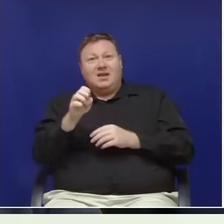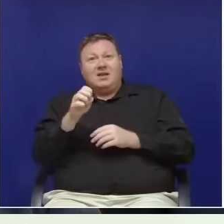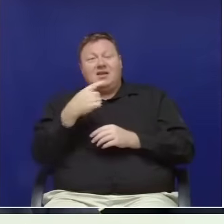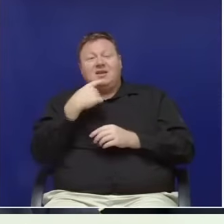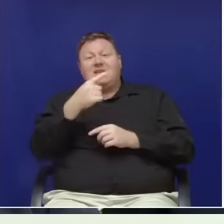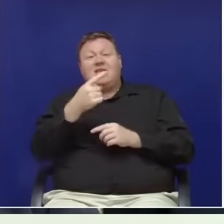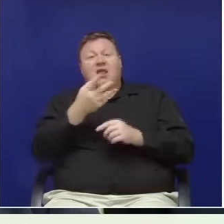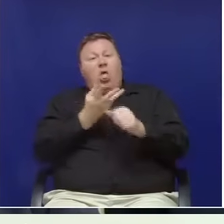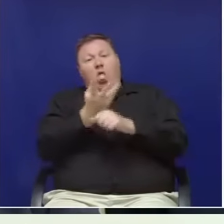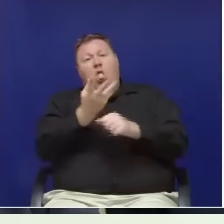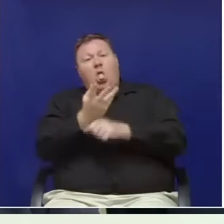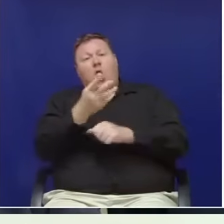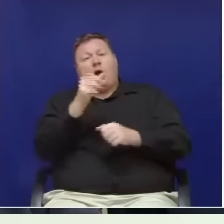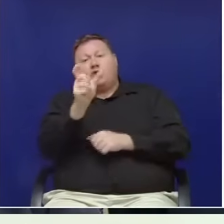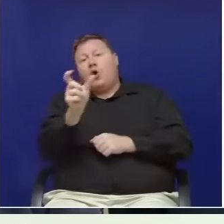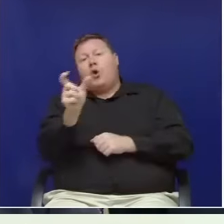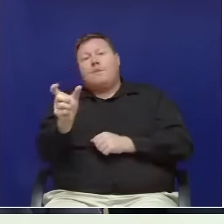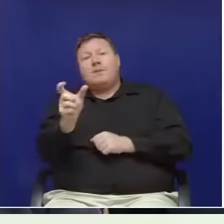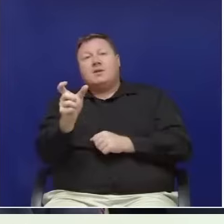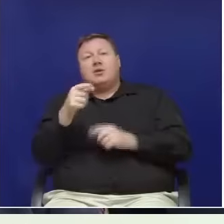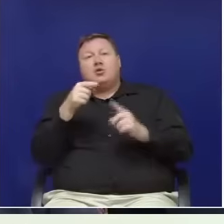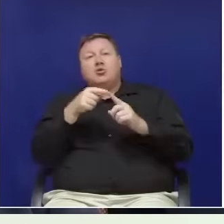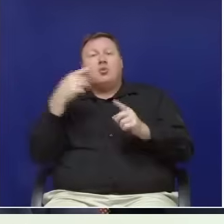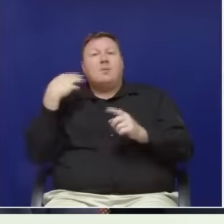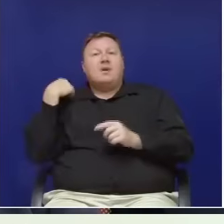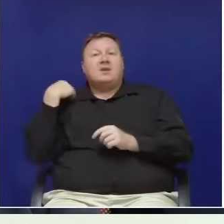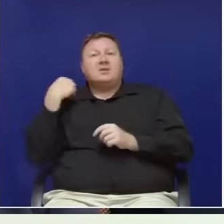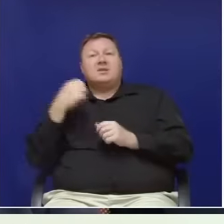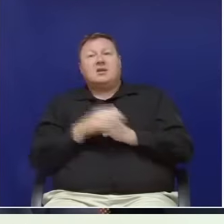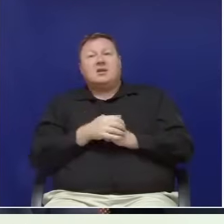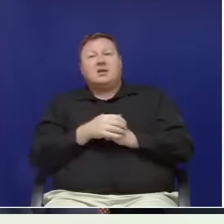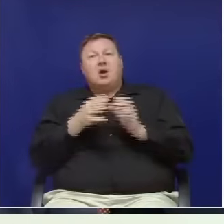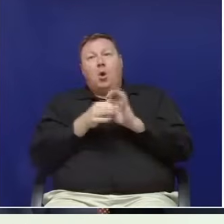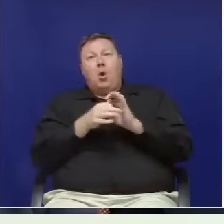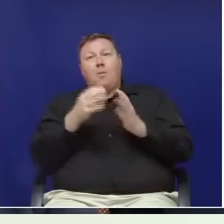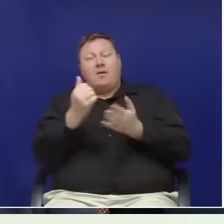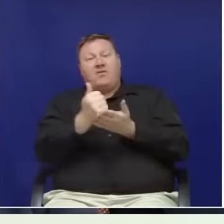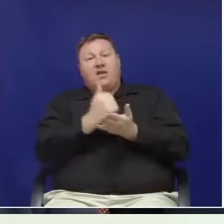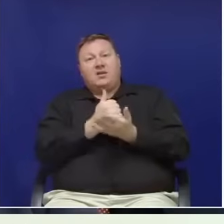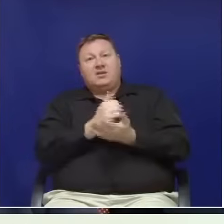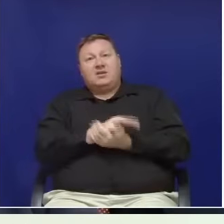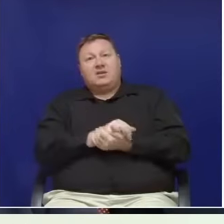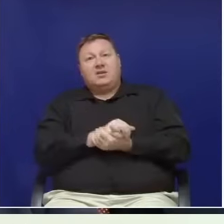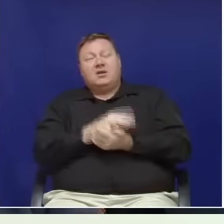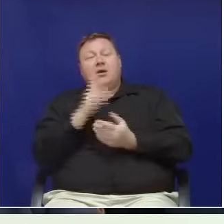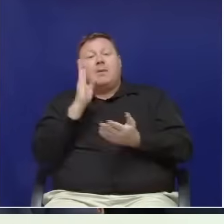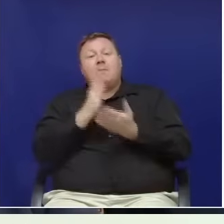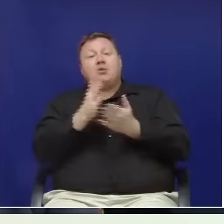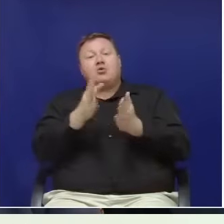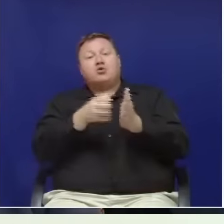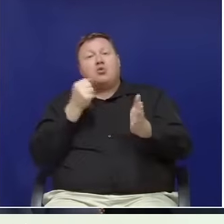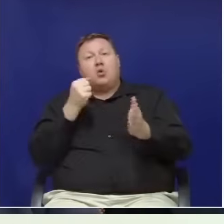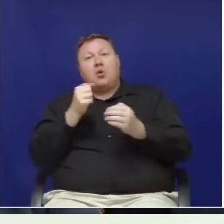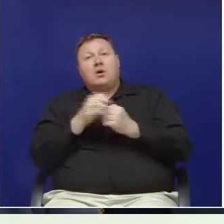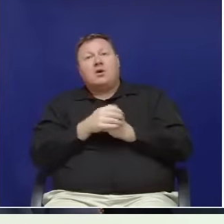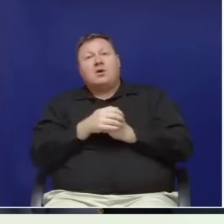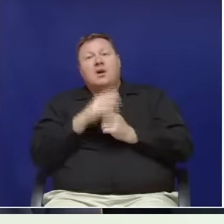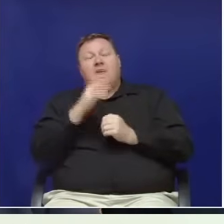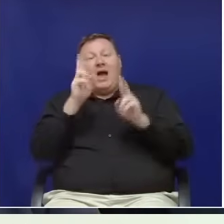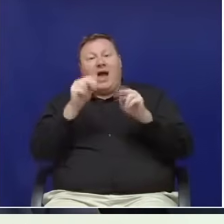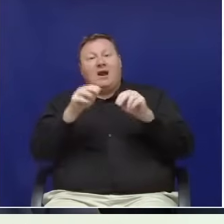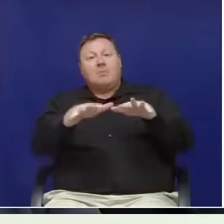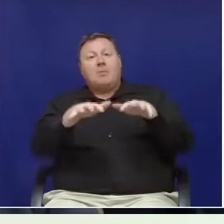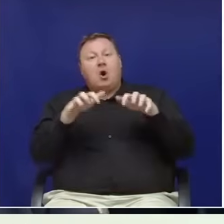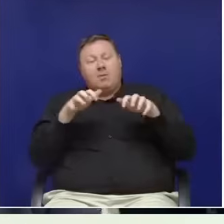a derogatory term to the Minister of Home Affairs. and she must withdraw that because it's